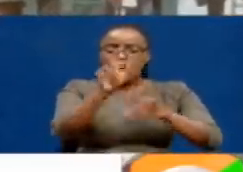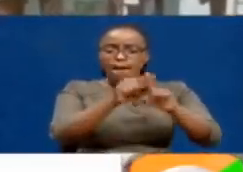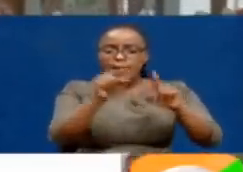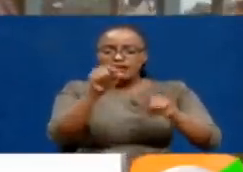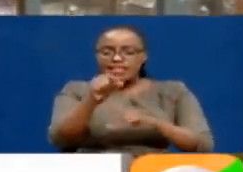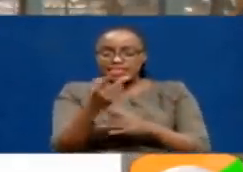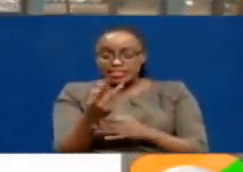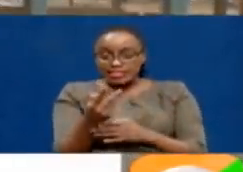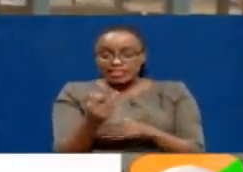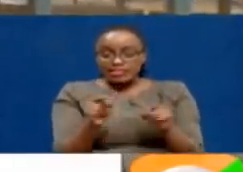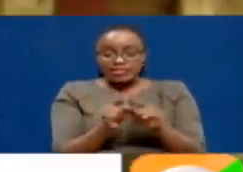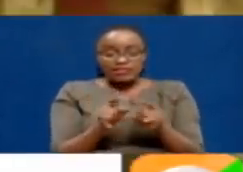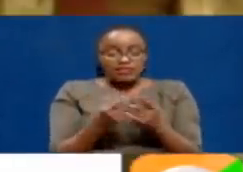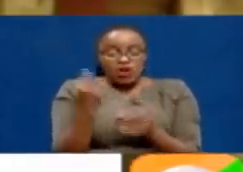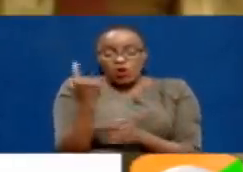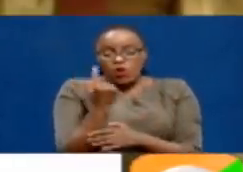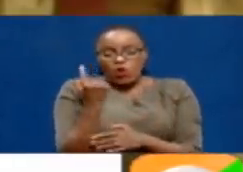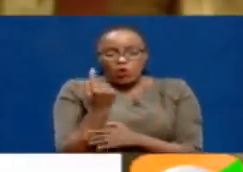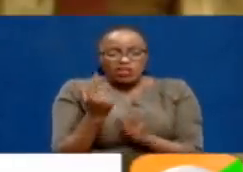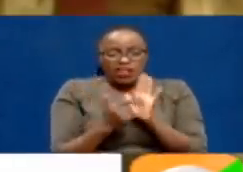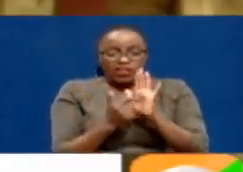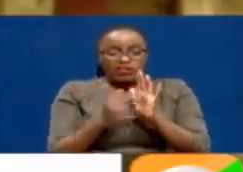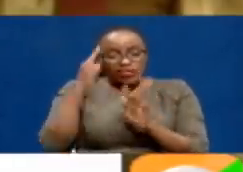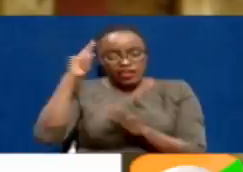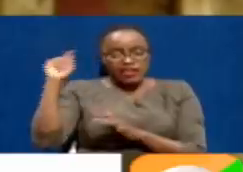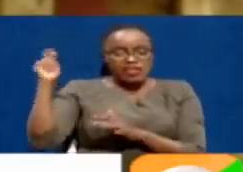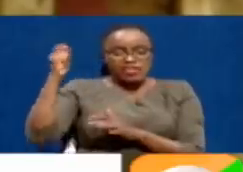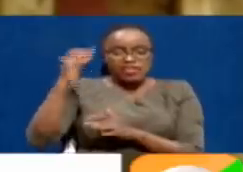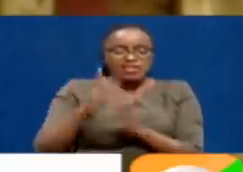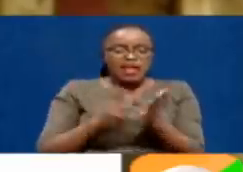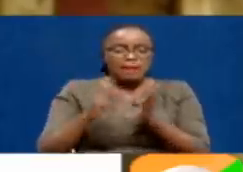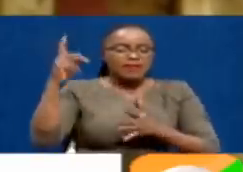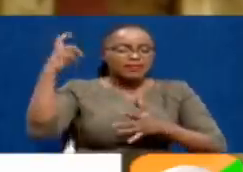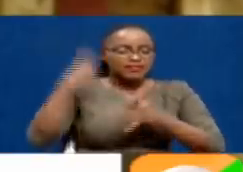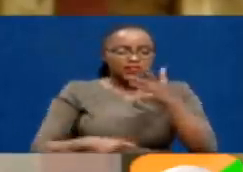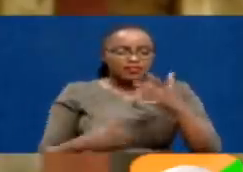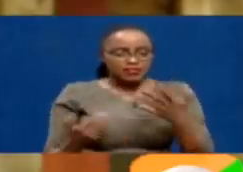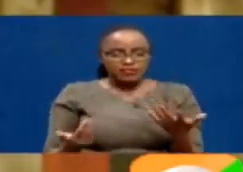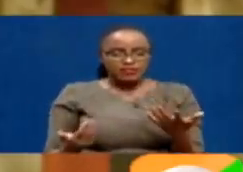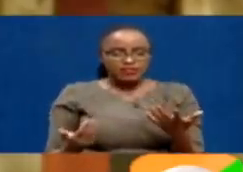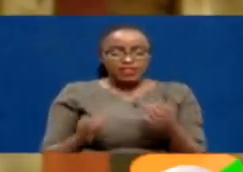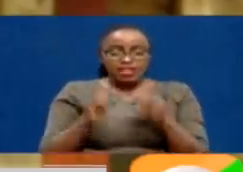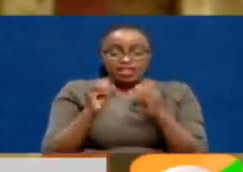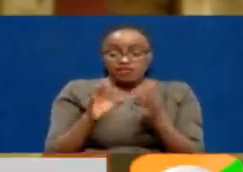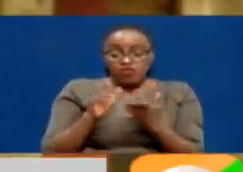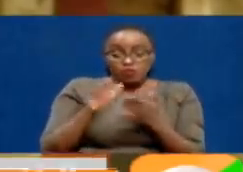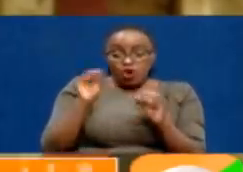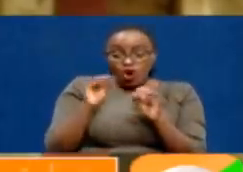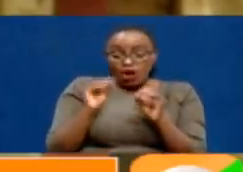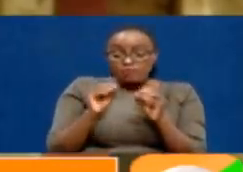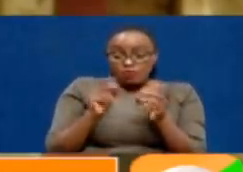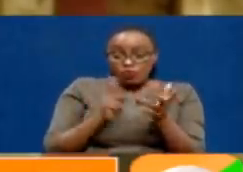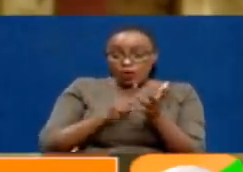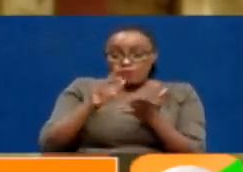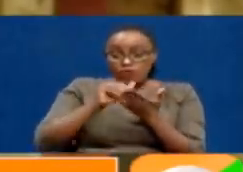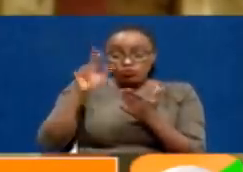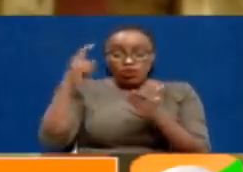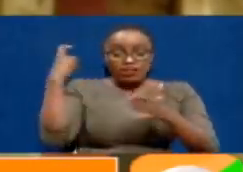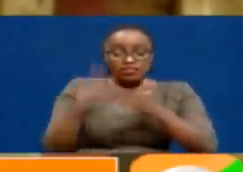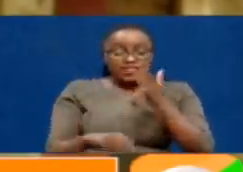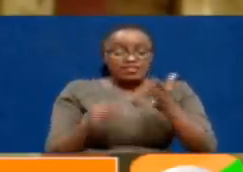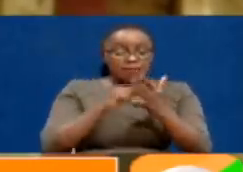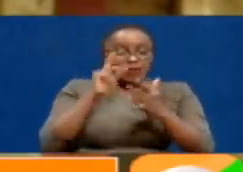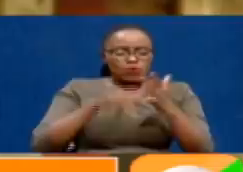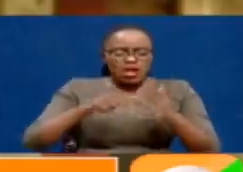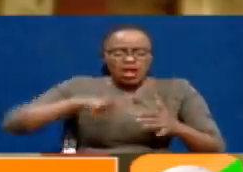some say, is snail paced. I think Kenyans are paying taxes, if not more. We are paying more taxes.